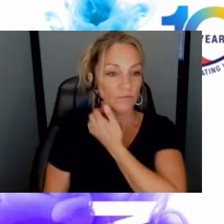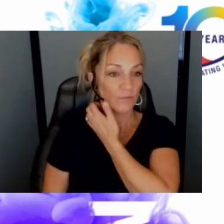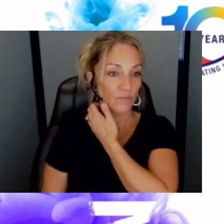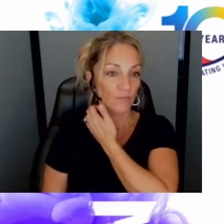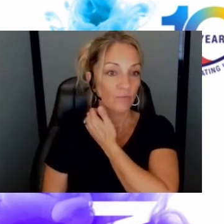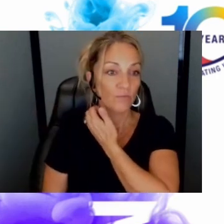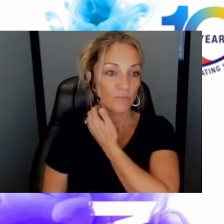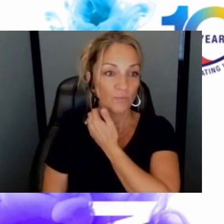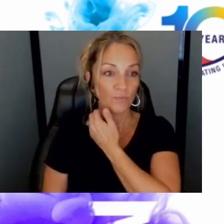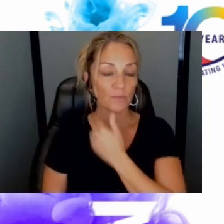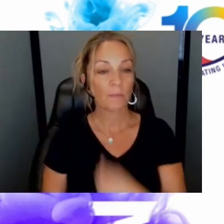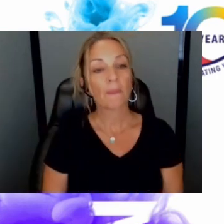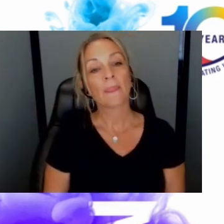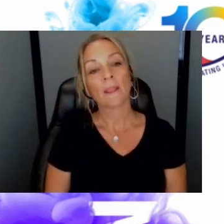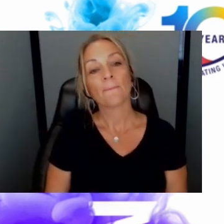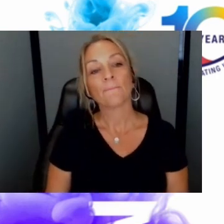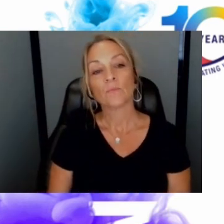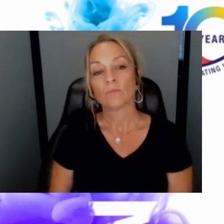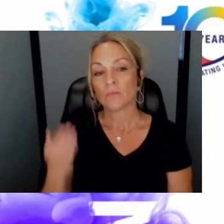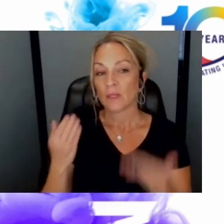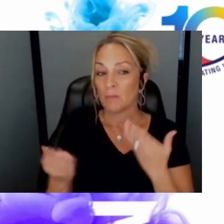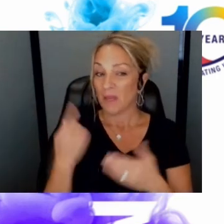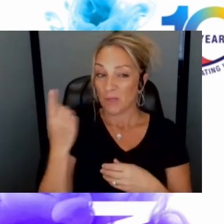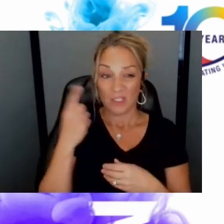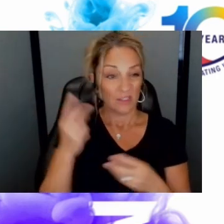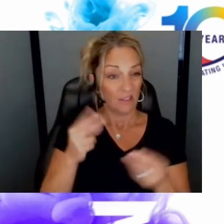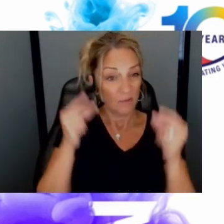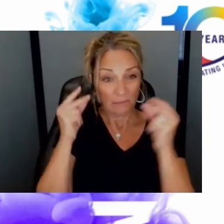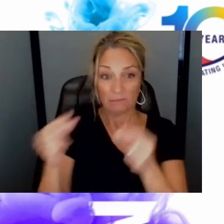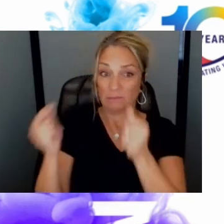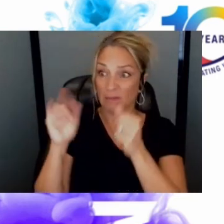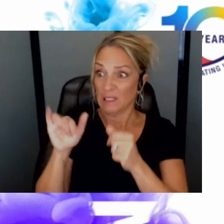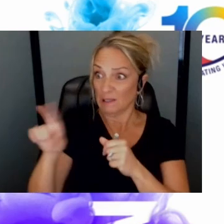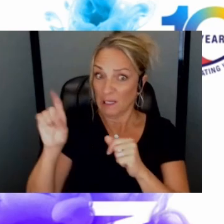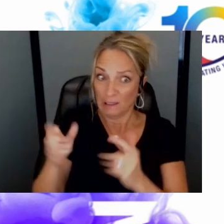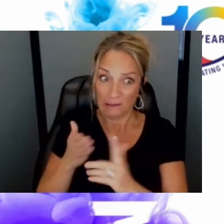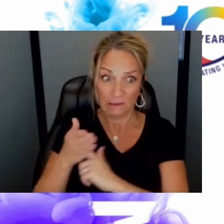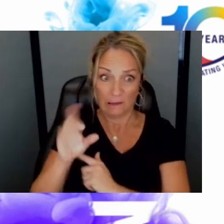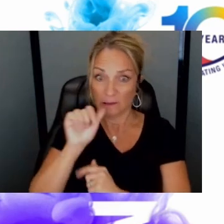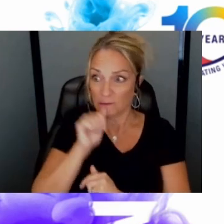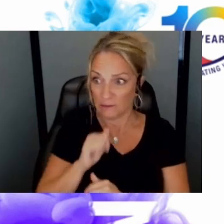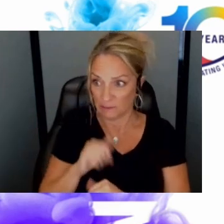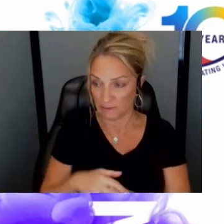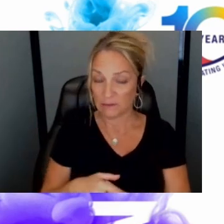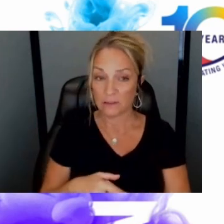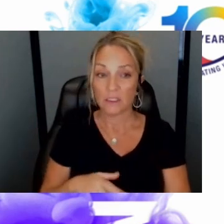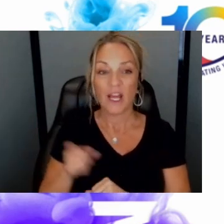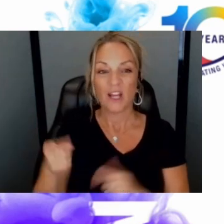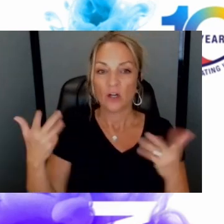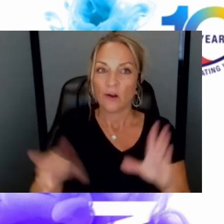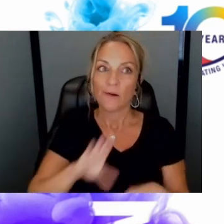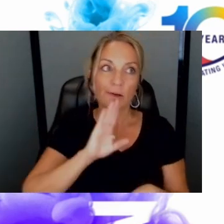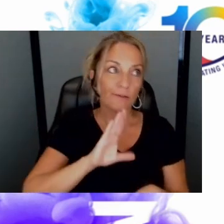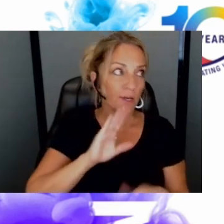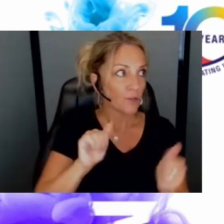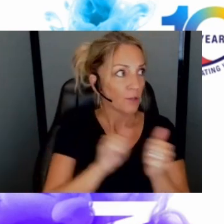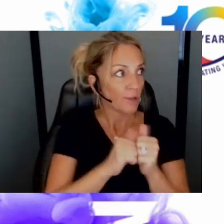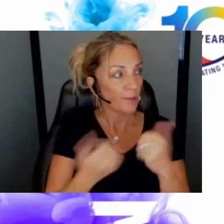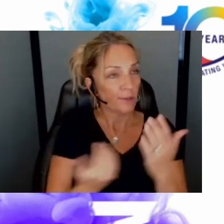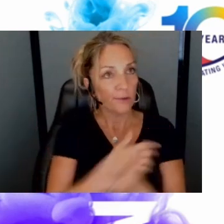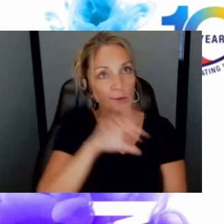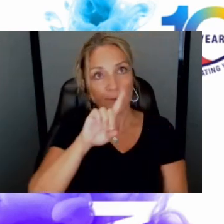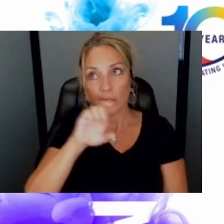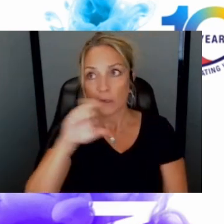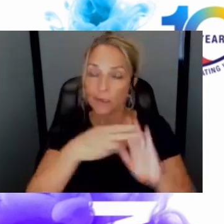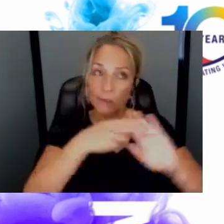go through. And you're already frustrated with a new diagnosis